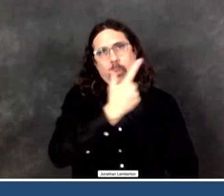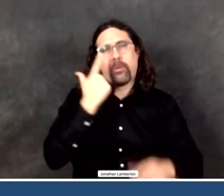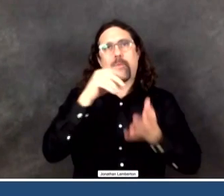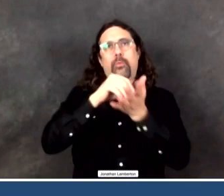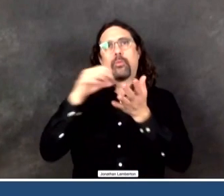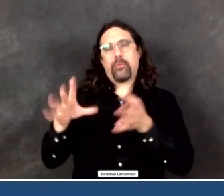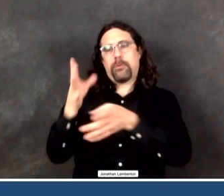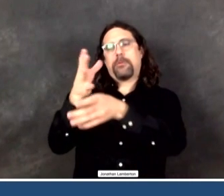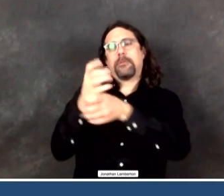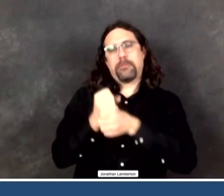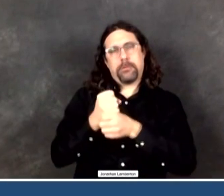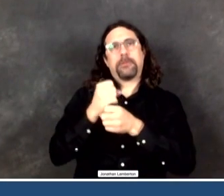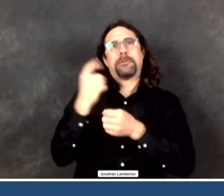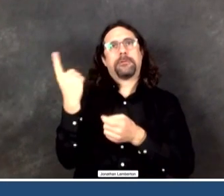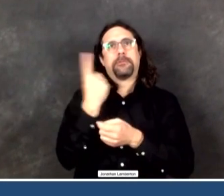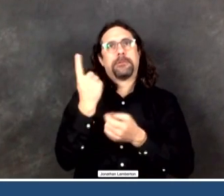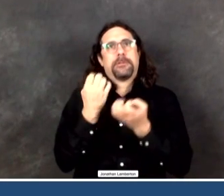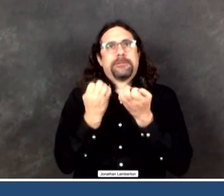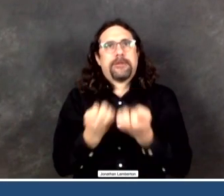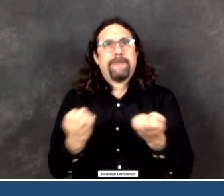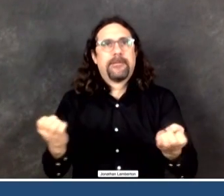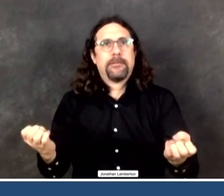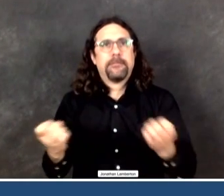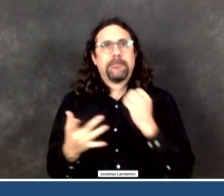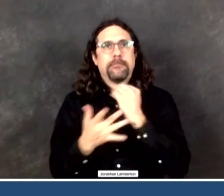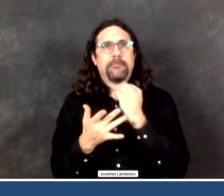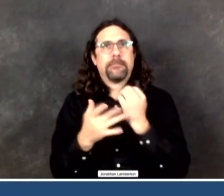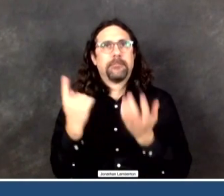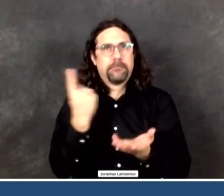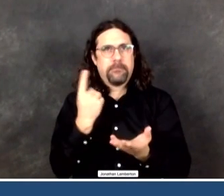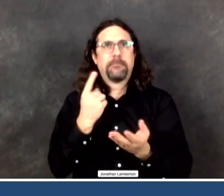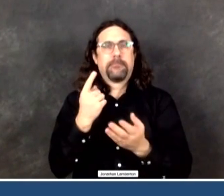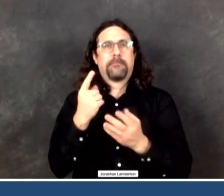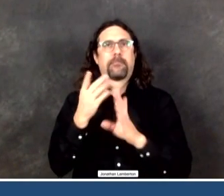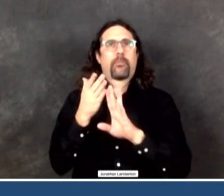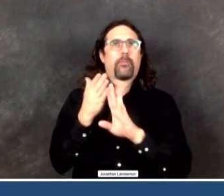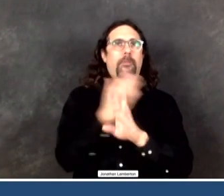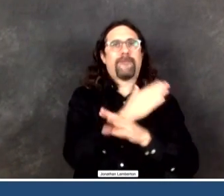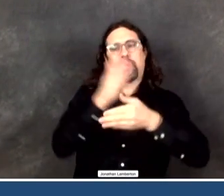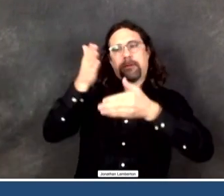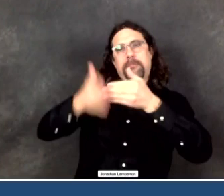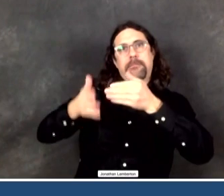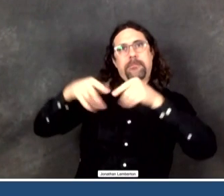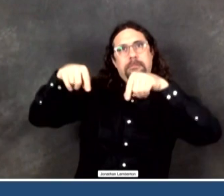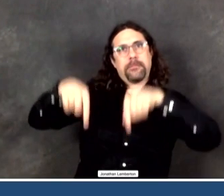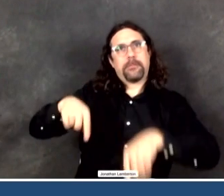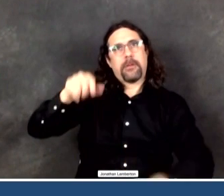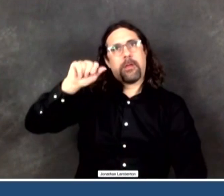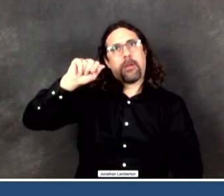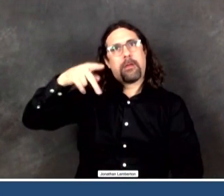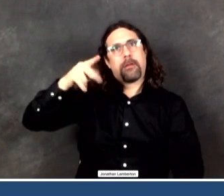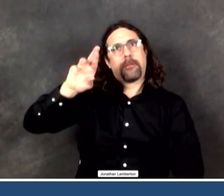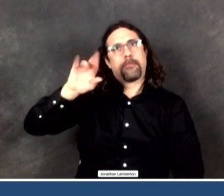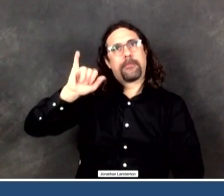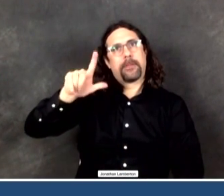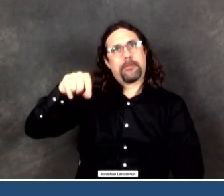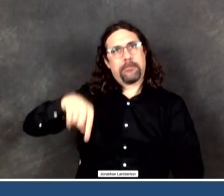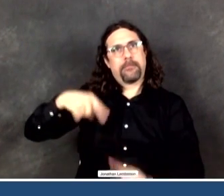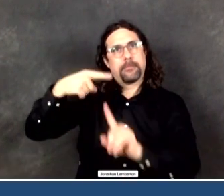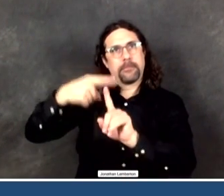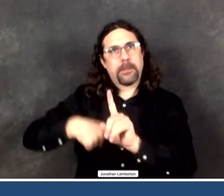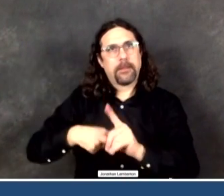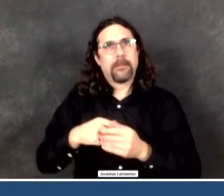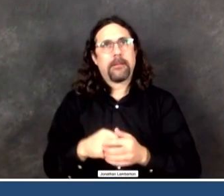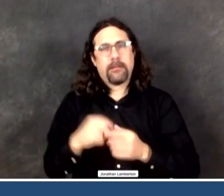schools, that we knew a lot of kids just didn't have these devices and there would be a lag time. But we've gotten great